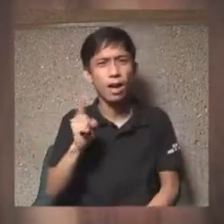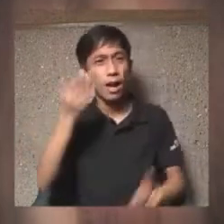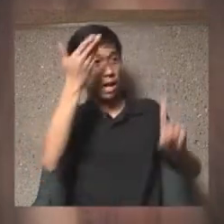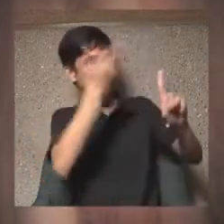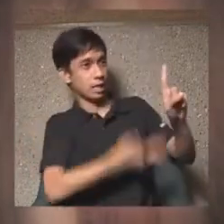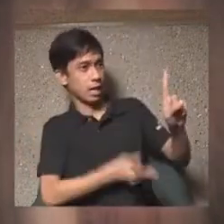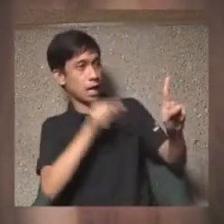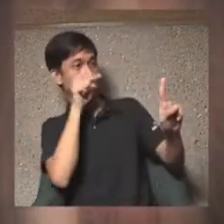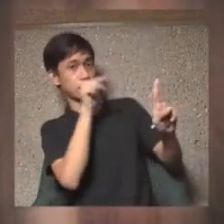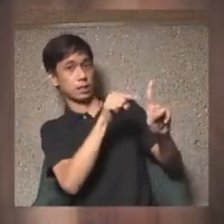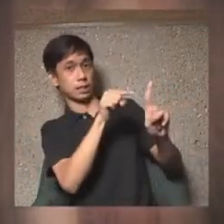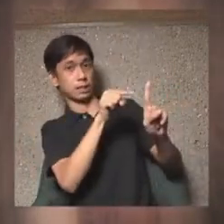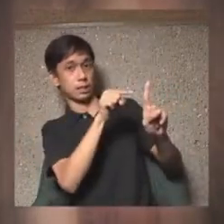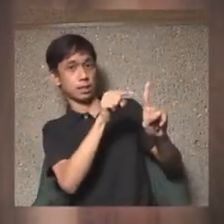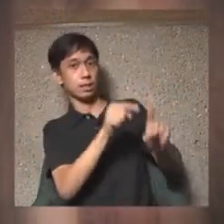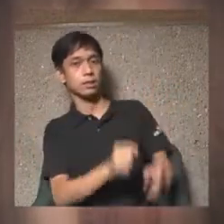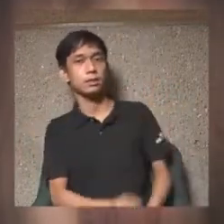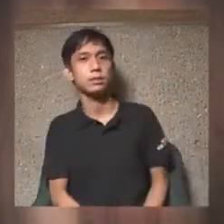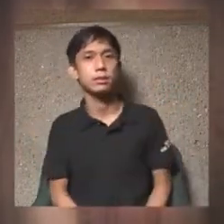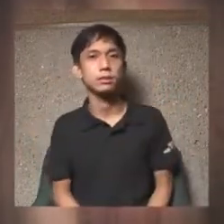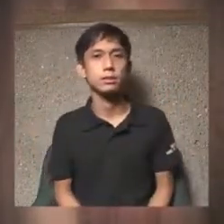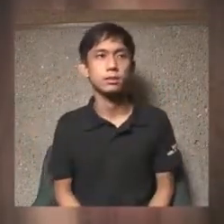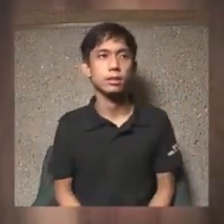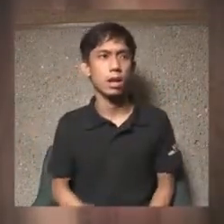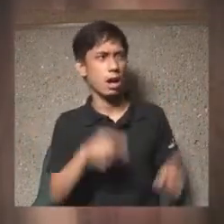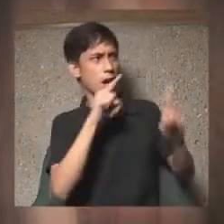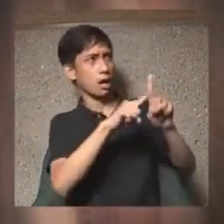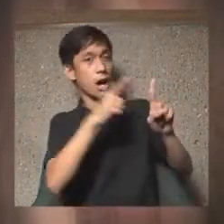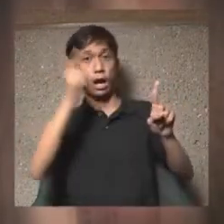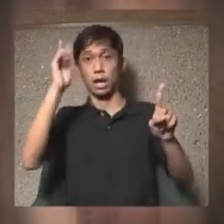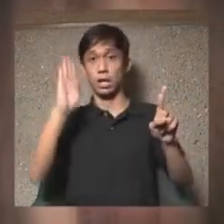himself. Jacob wrestled with God.